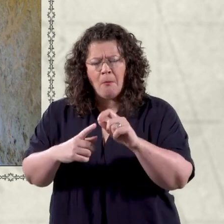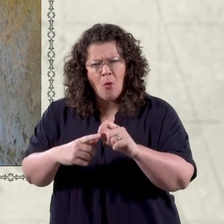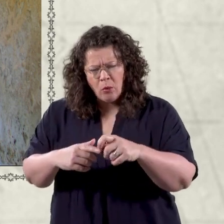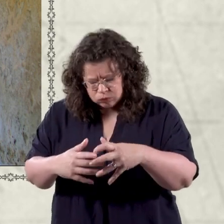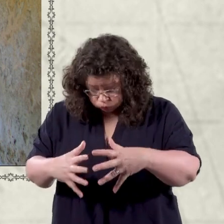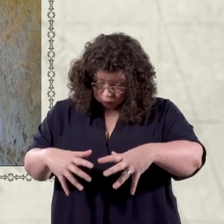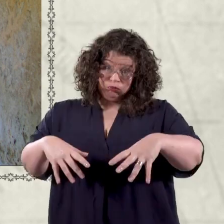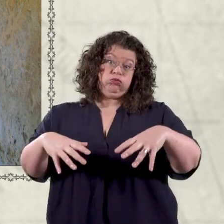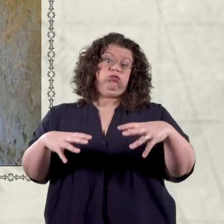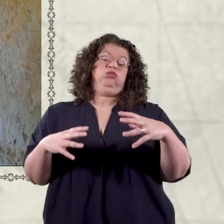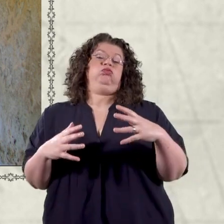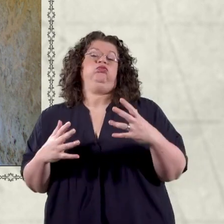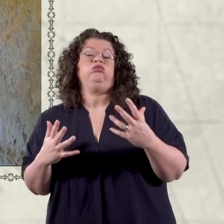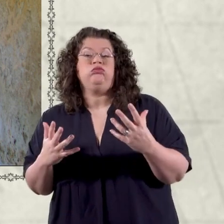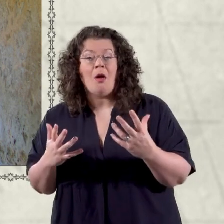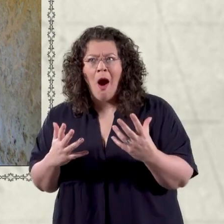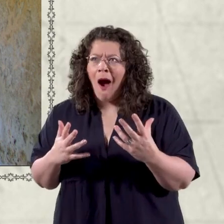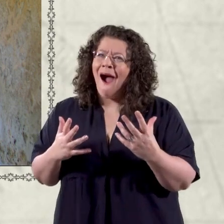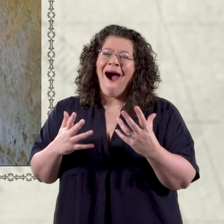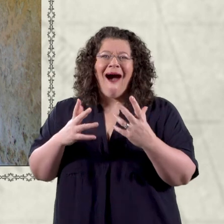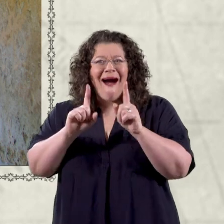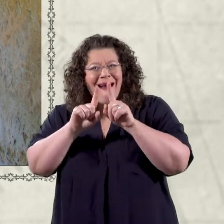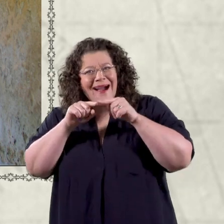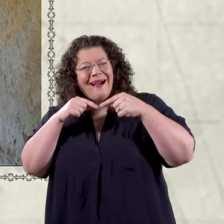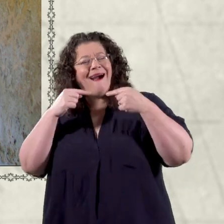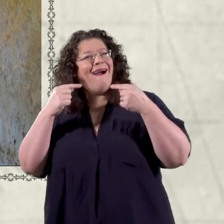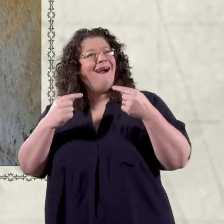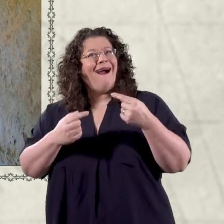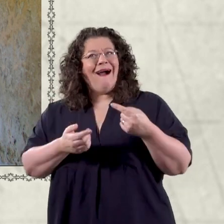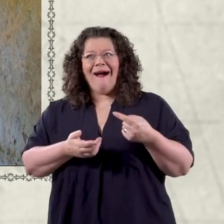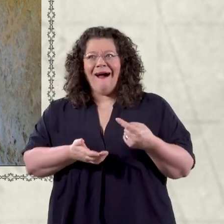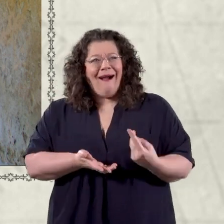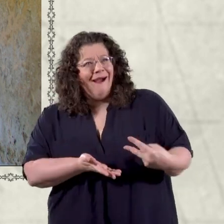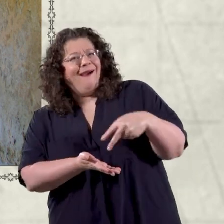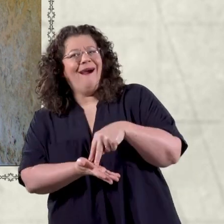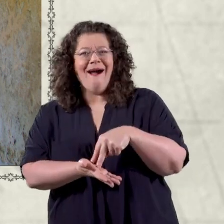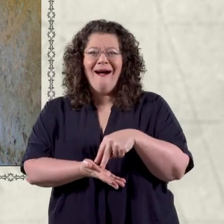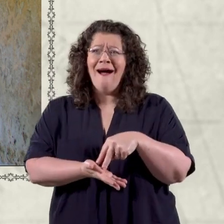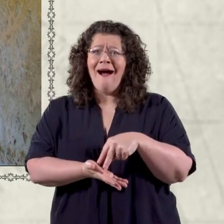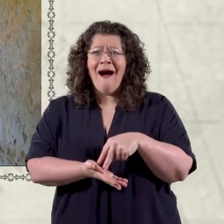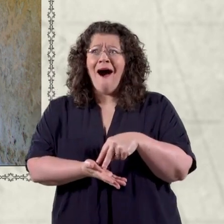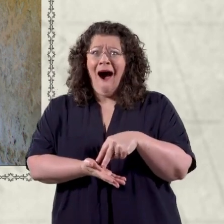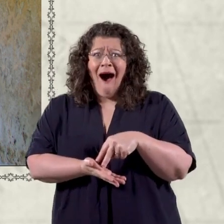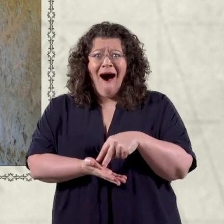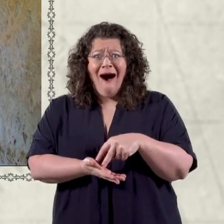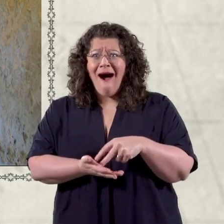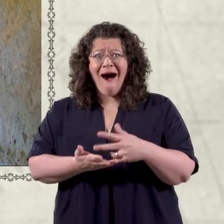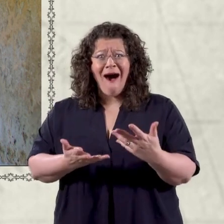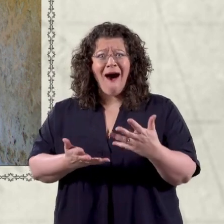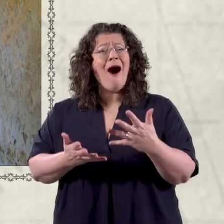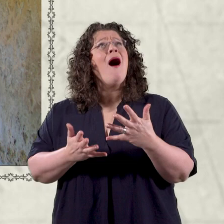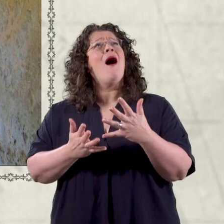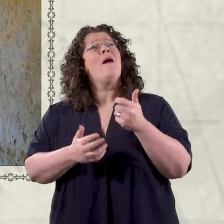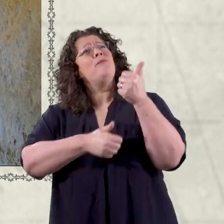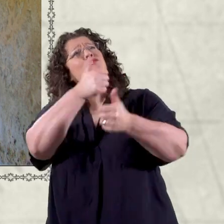back. And then, with a heavenly smile, he rose to his feet and said, "Praise